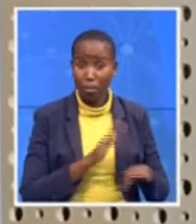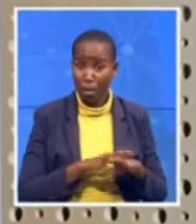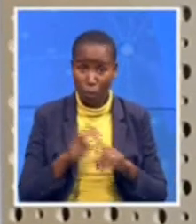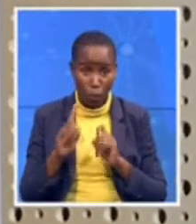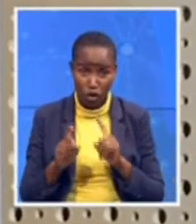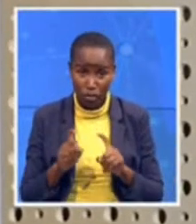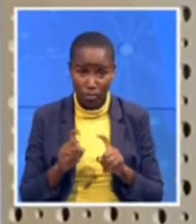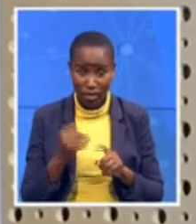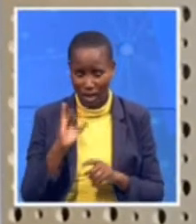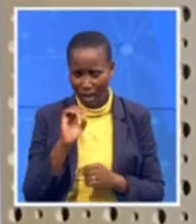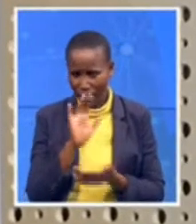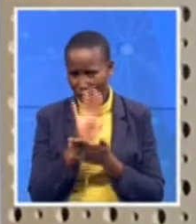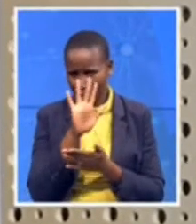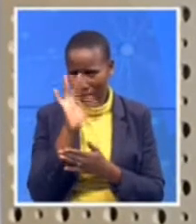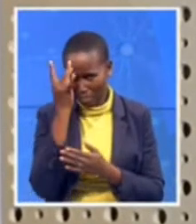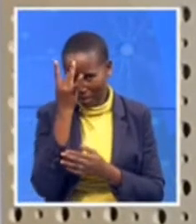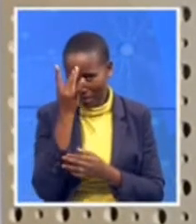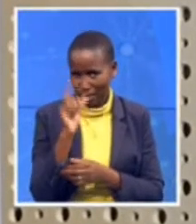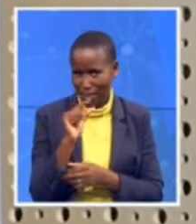I think we